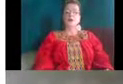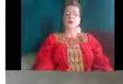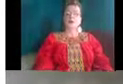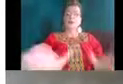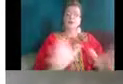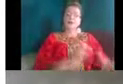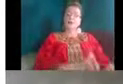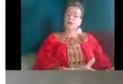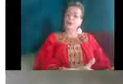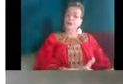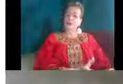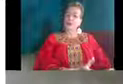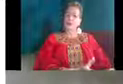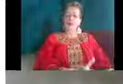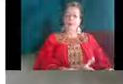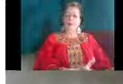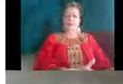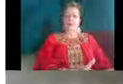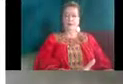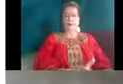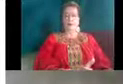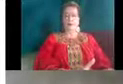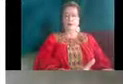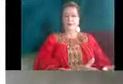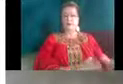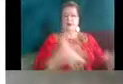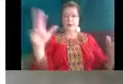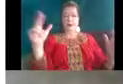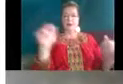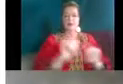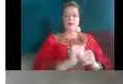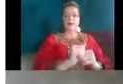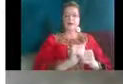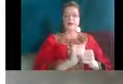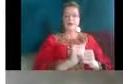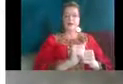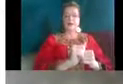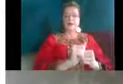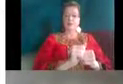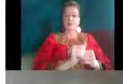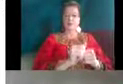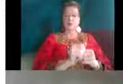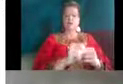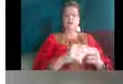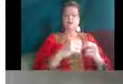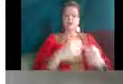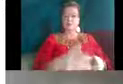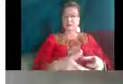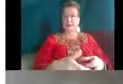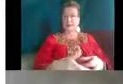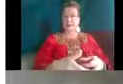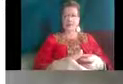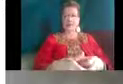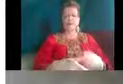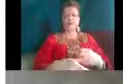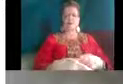so this is the traditional uh life alert the the regular iphone and can't get up which is a monitored